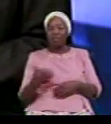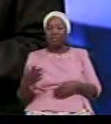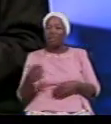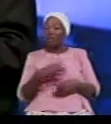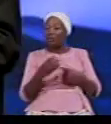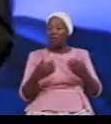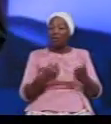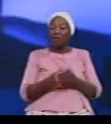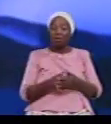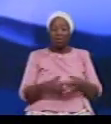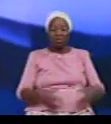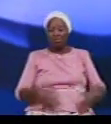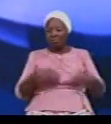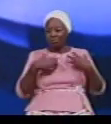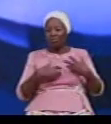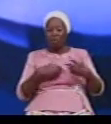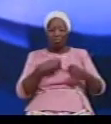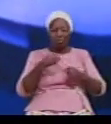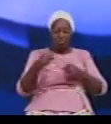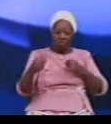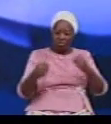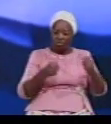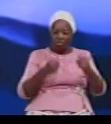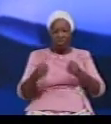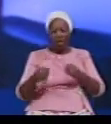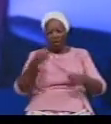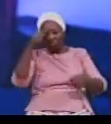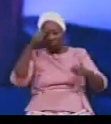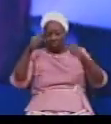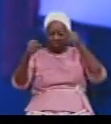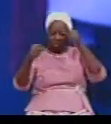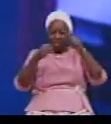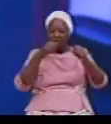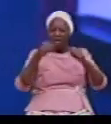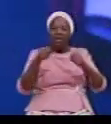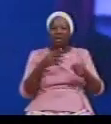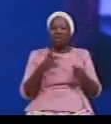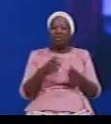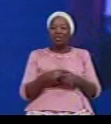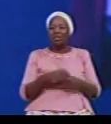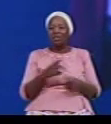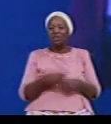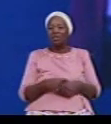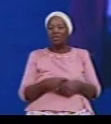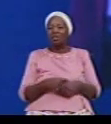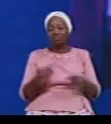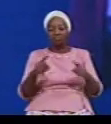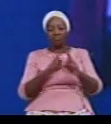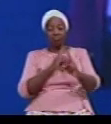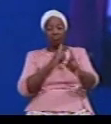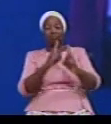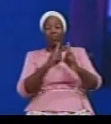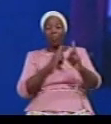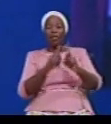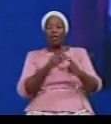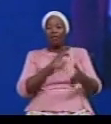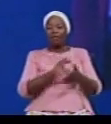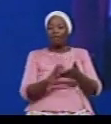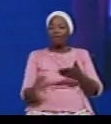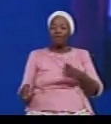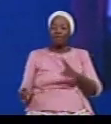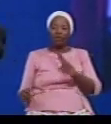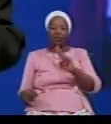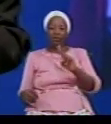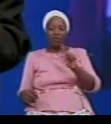emulations, wrath, strife, seditions, heresies. Verse 21, it says, envies